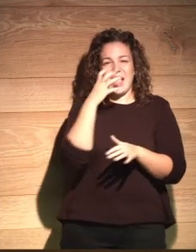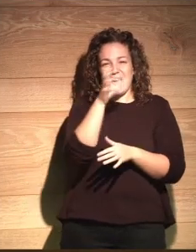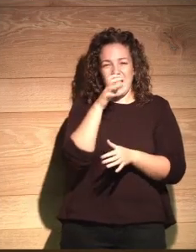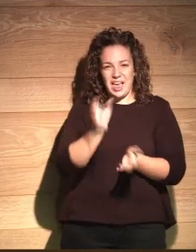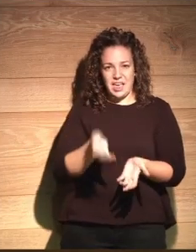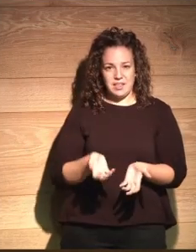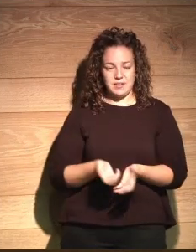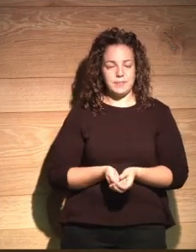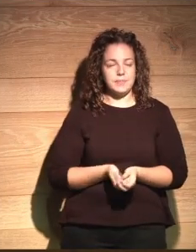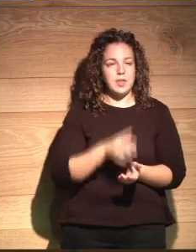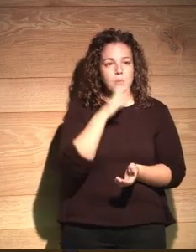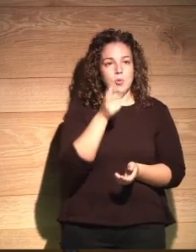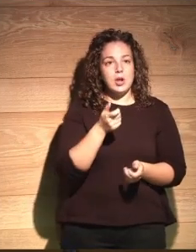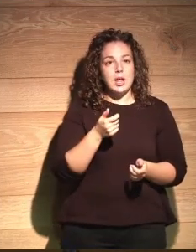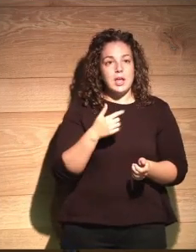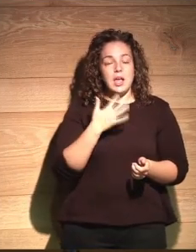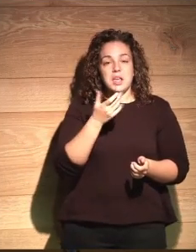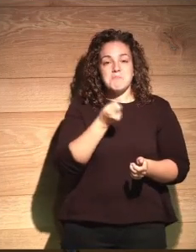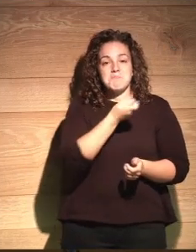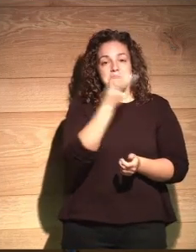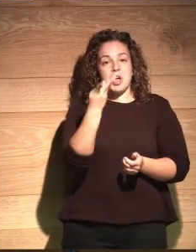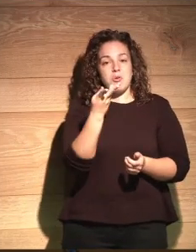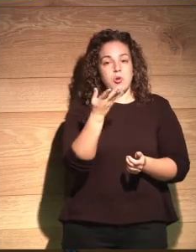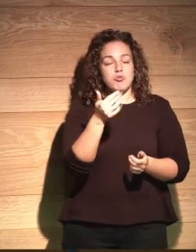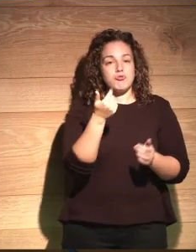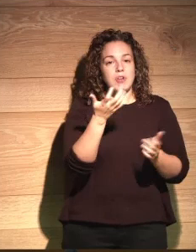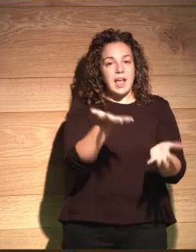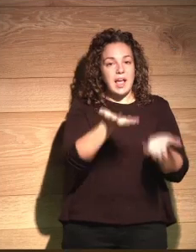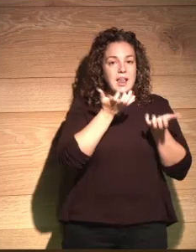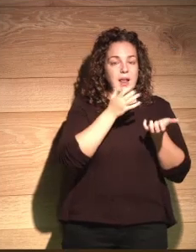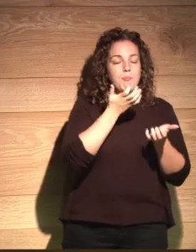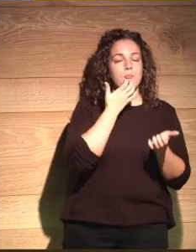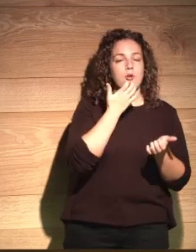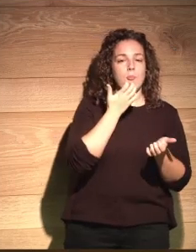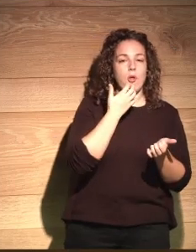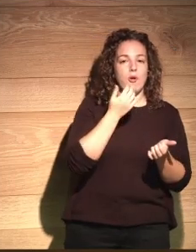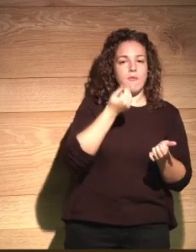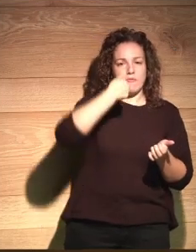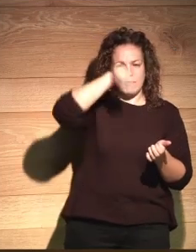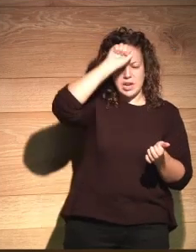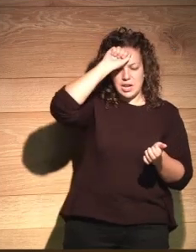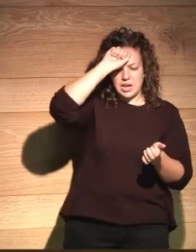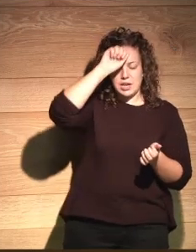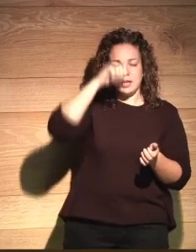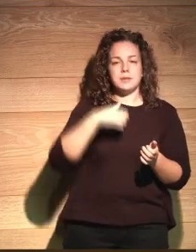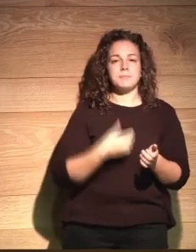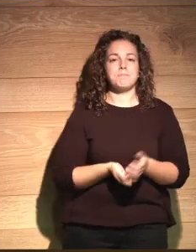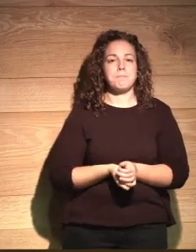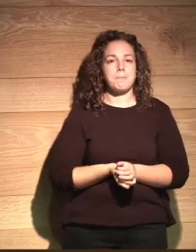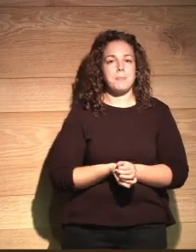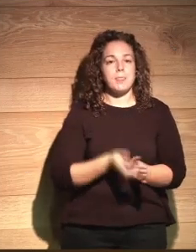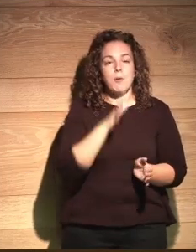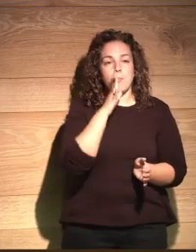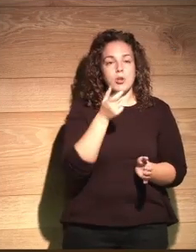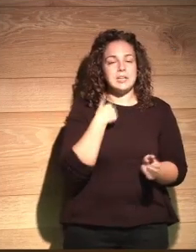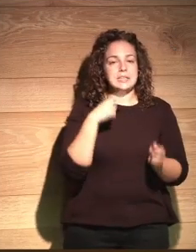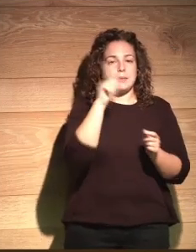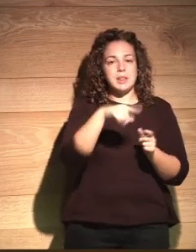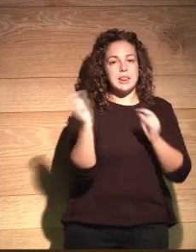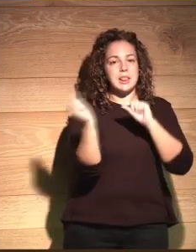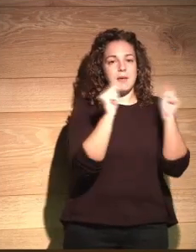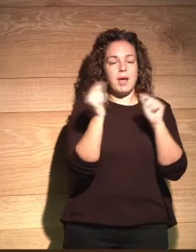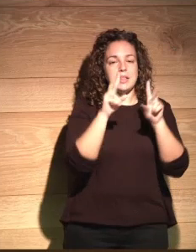in many countries. Some victories have occurred in Berlin, for example. Berlin, where